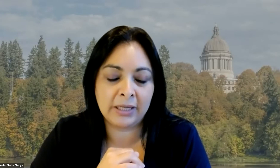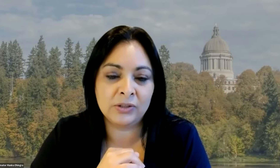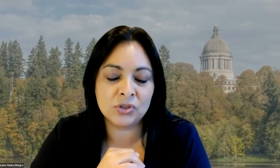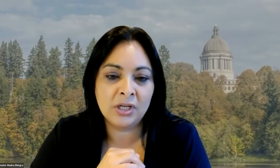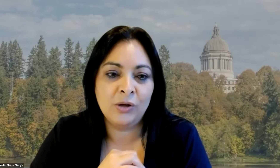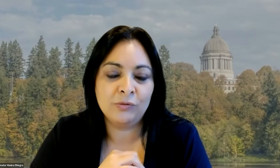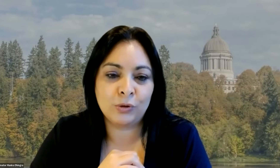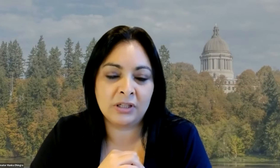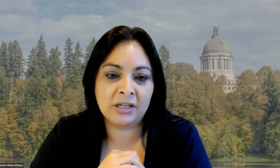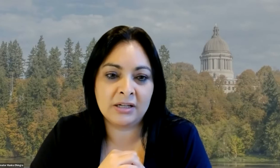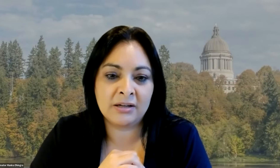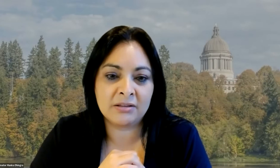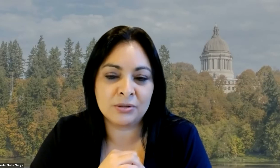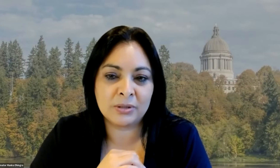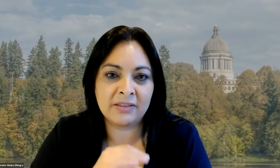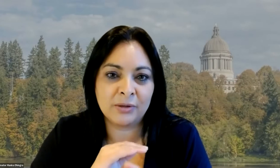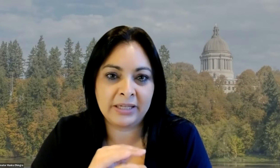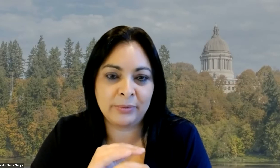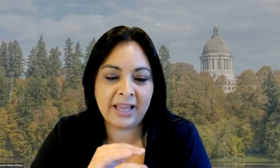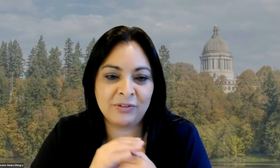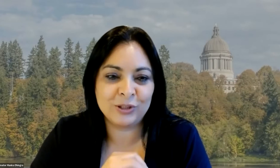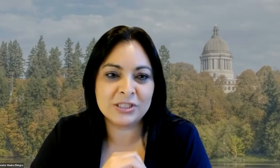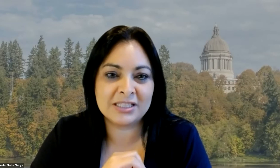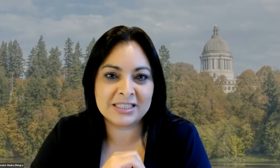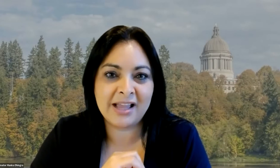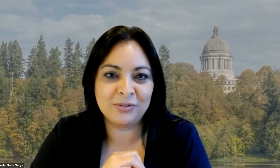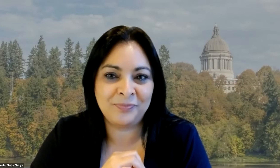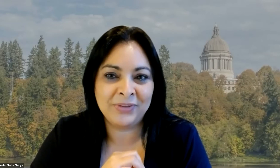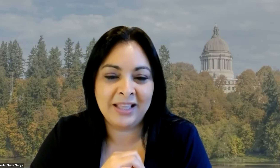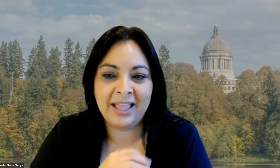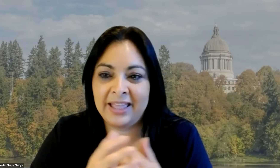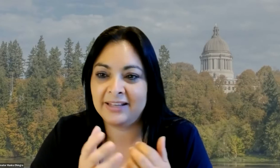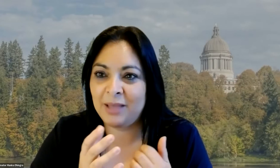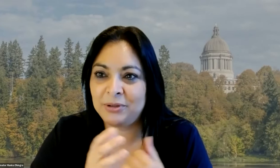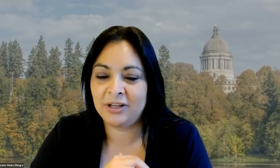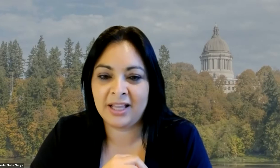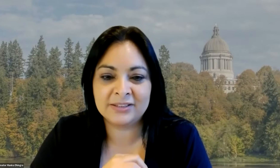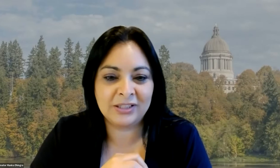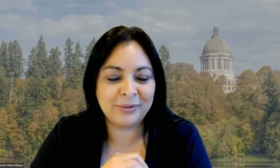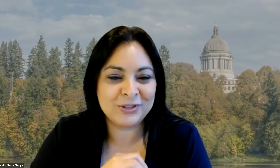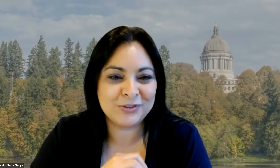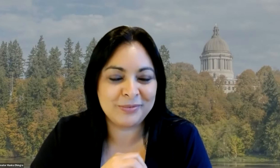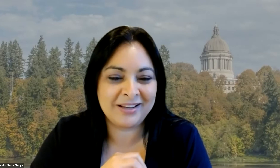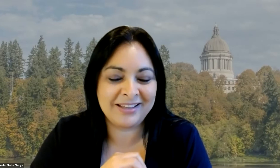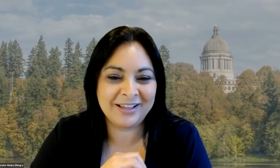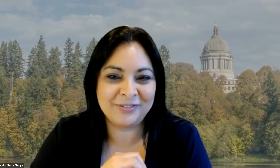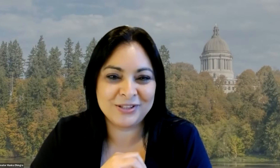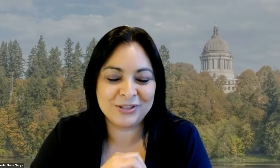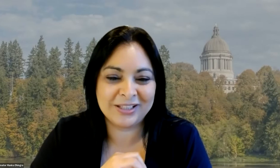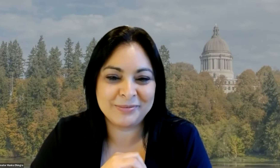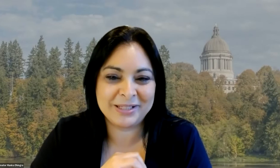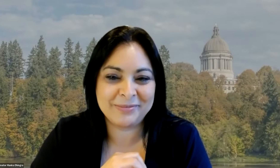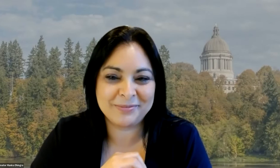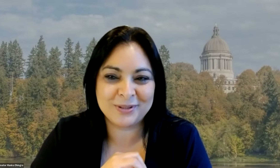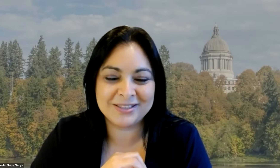to arrange for another tour. I think we have the logistics down, and happy to answer any questions from any of the